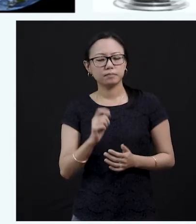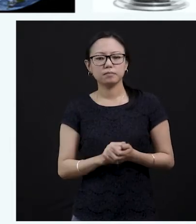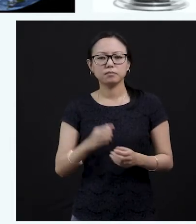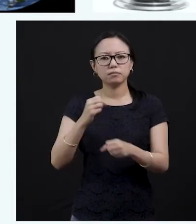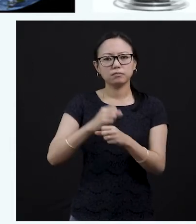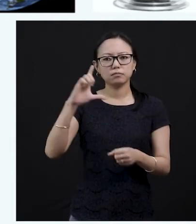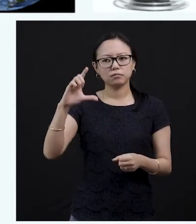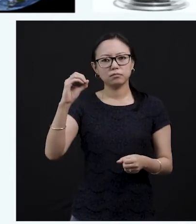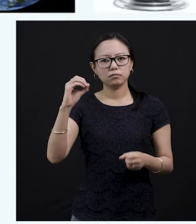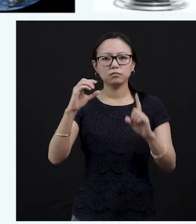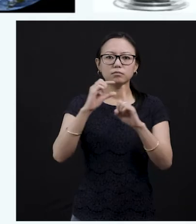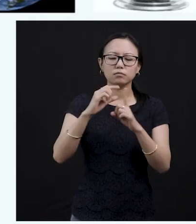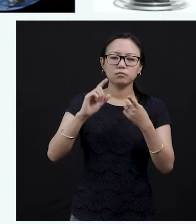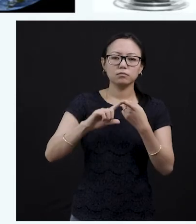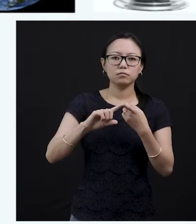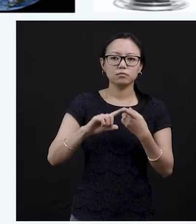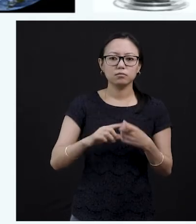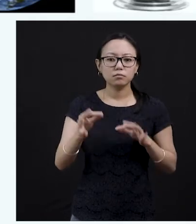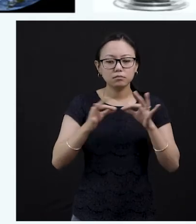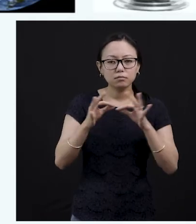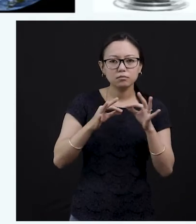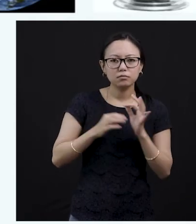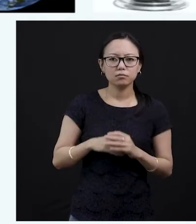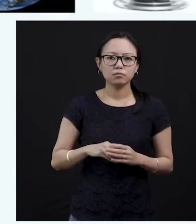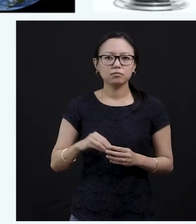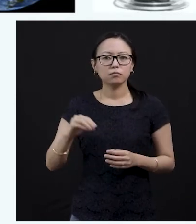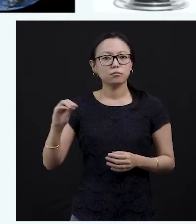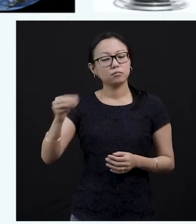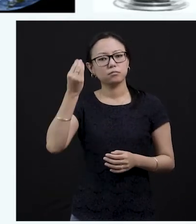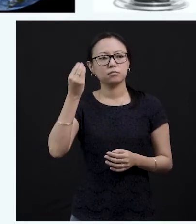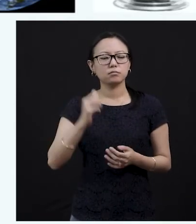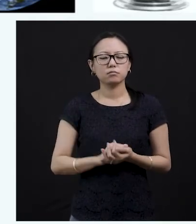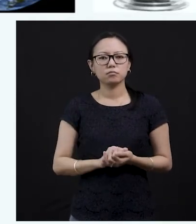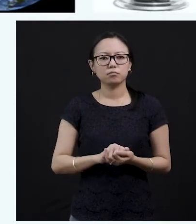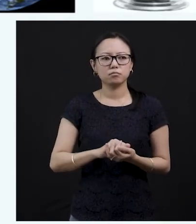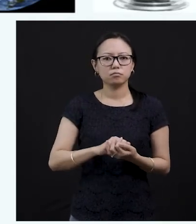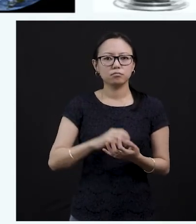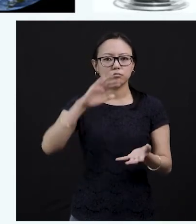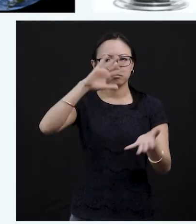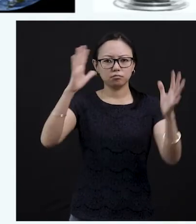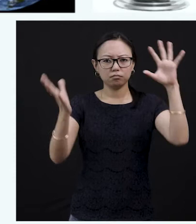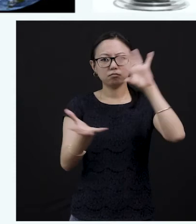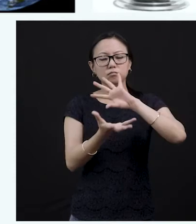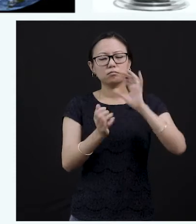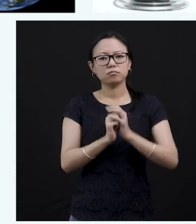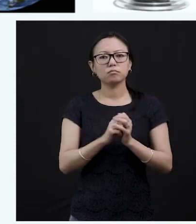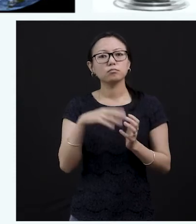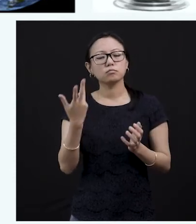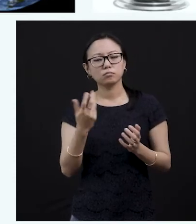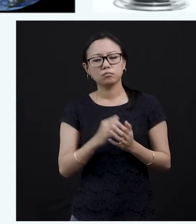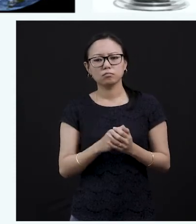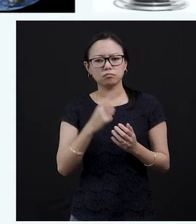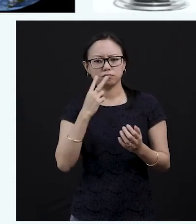because the earth is round. So when I'm explaining only at one side, the remaining at the back side is missed